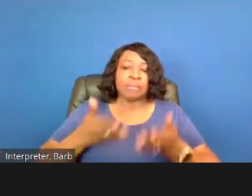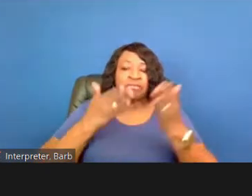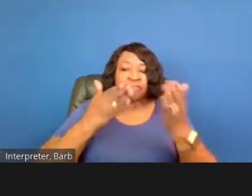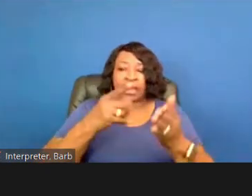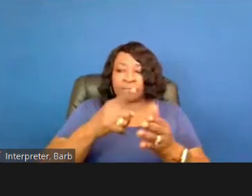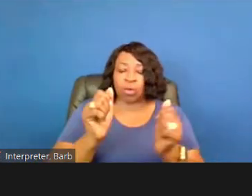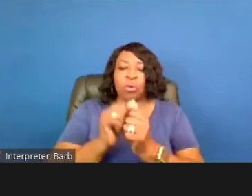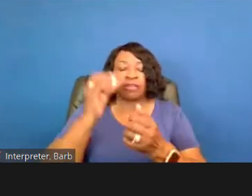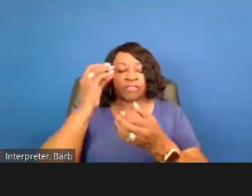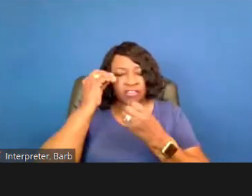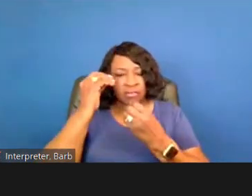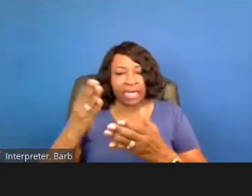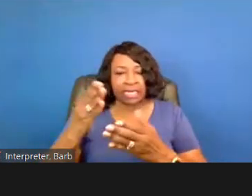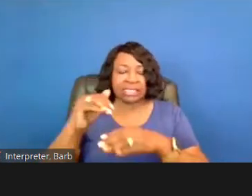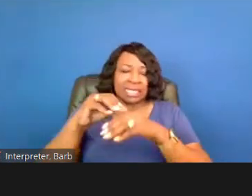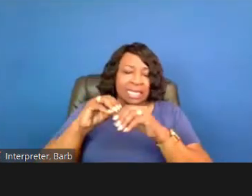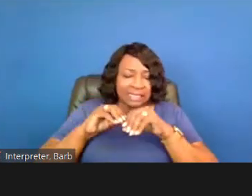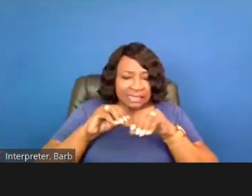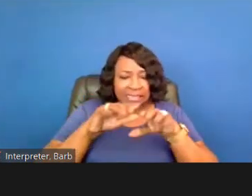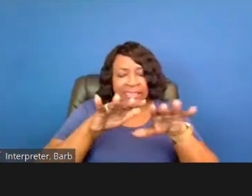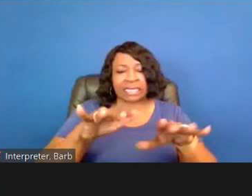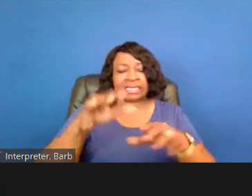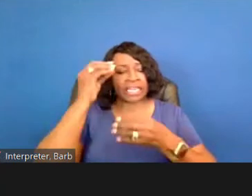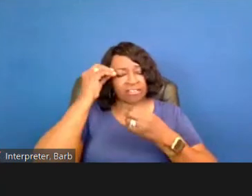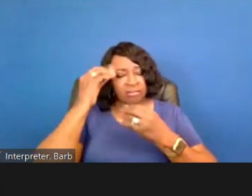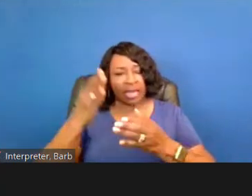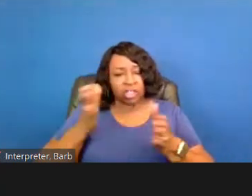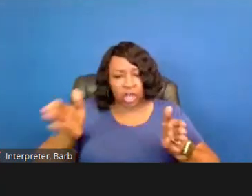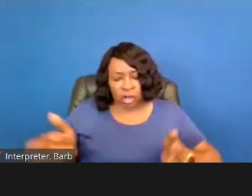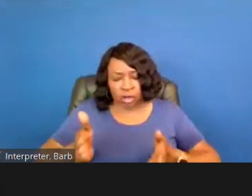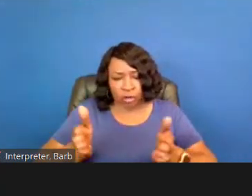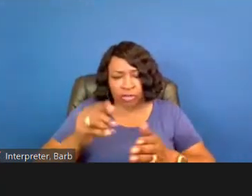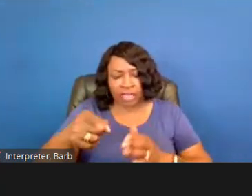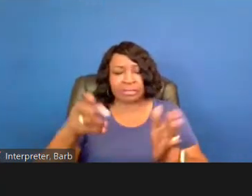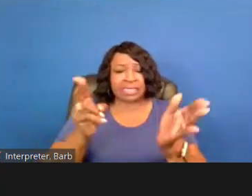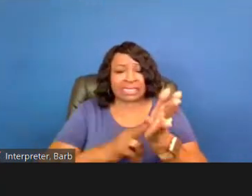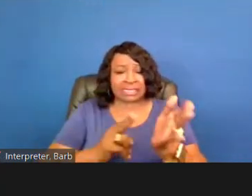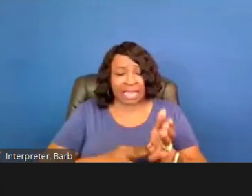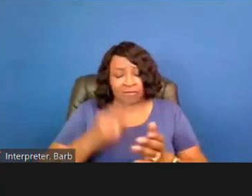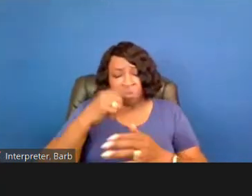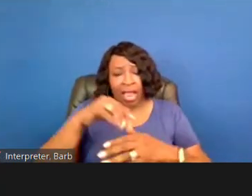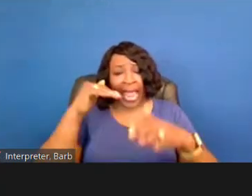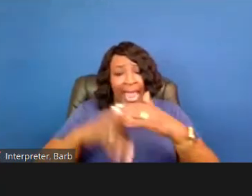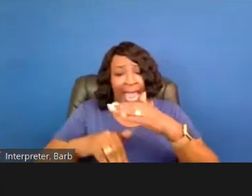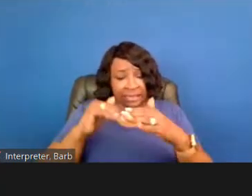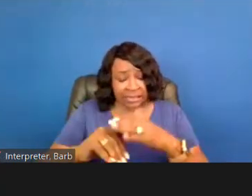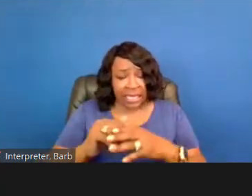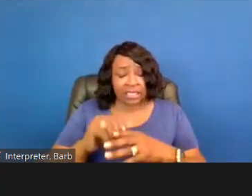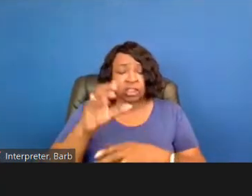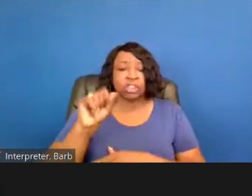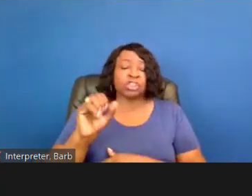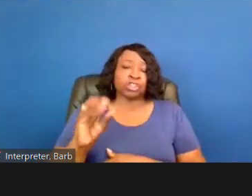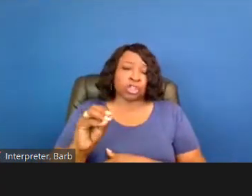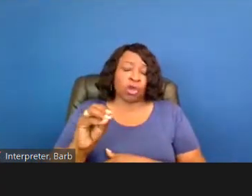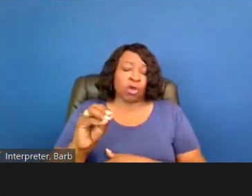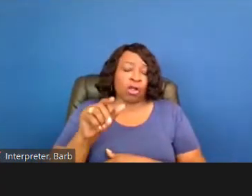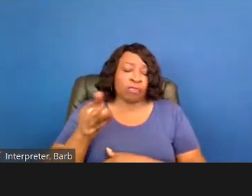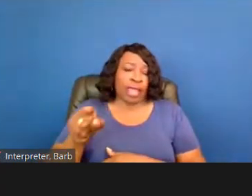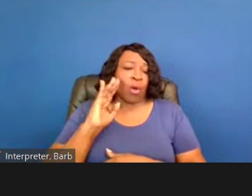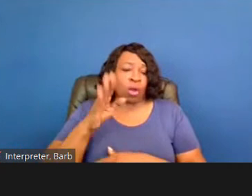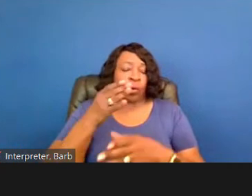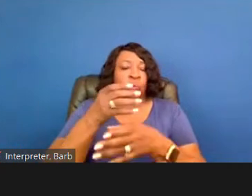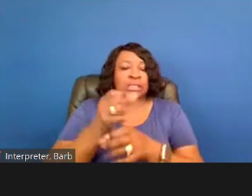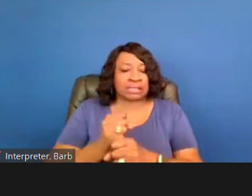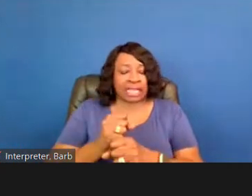information, sending them information, encouraging them to sign up for Access so that they would receive